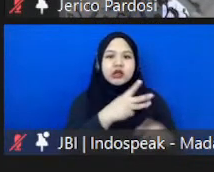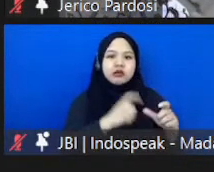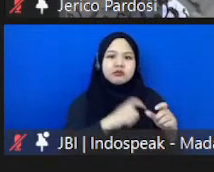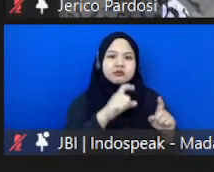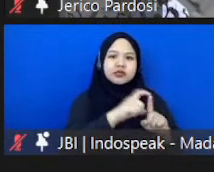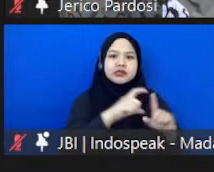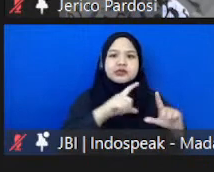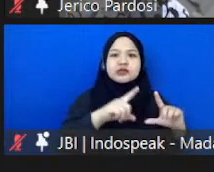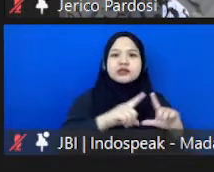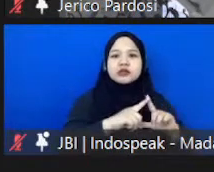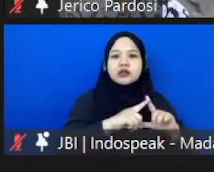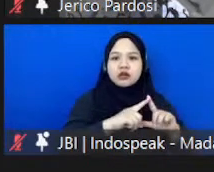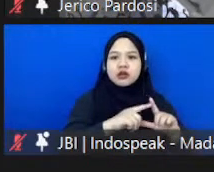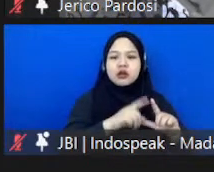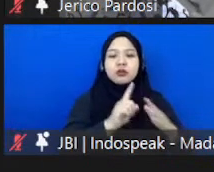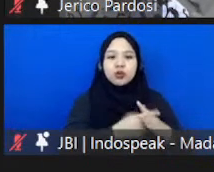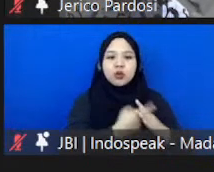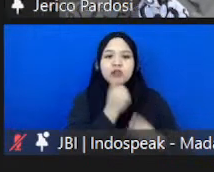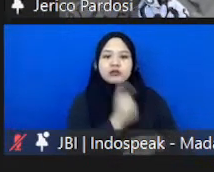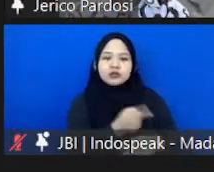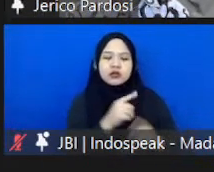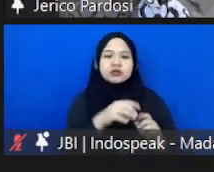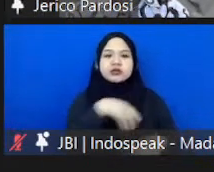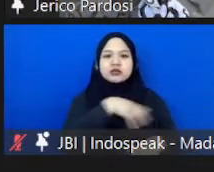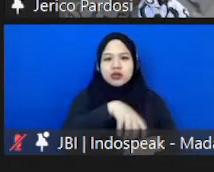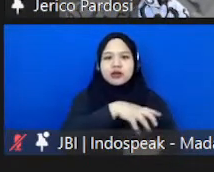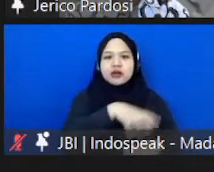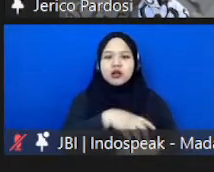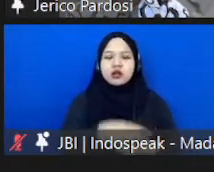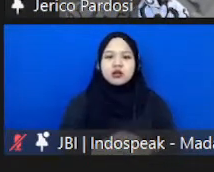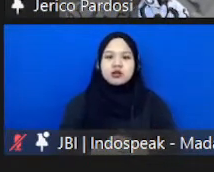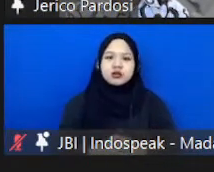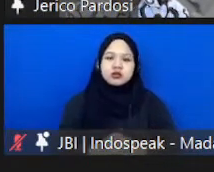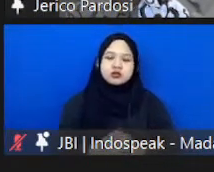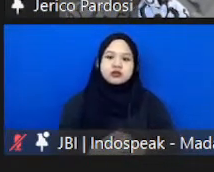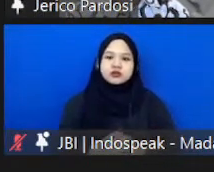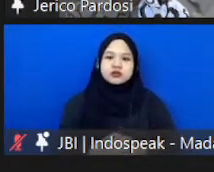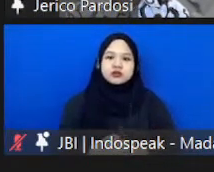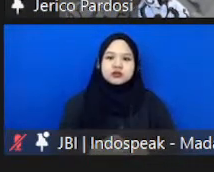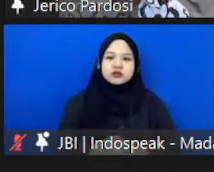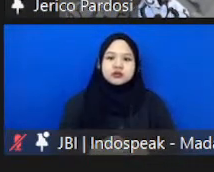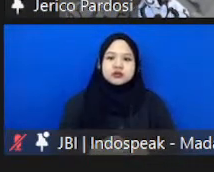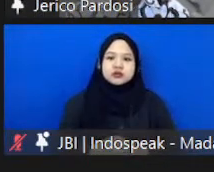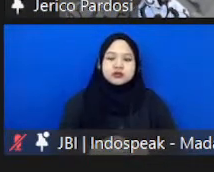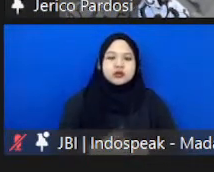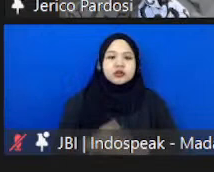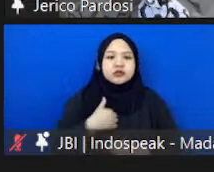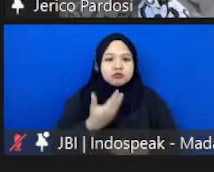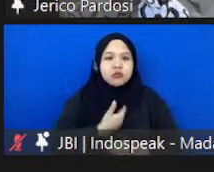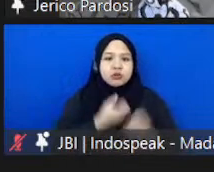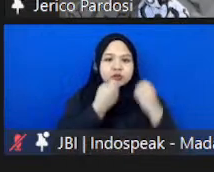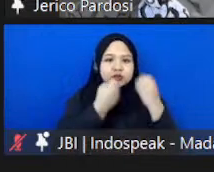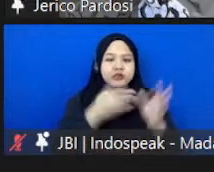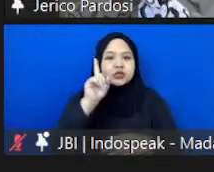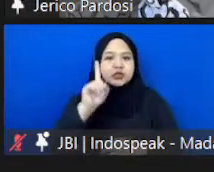variation again coming here. So before I offer to Jericho, I just want to highlight one more time